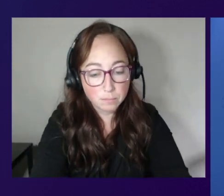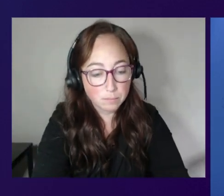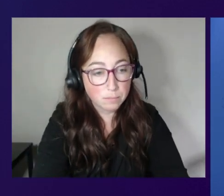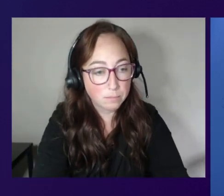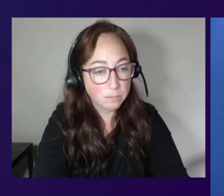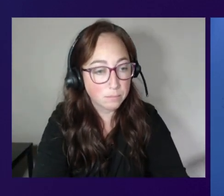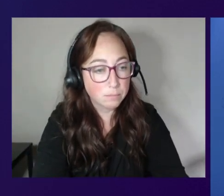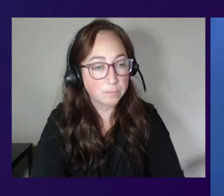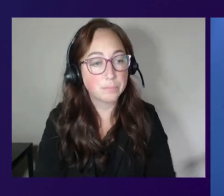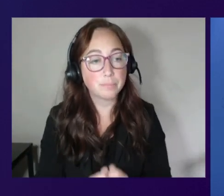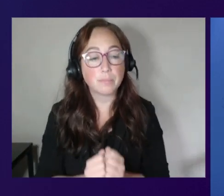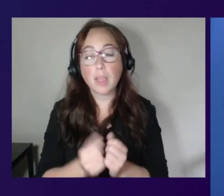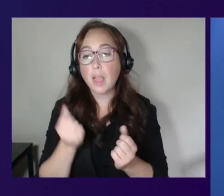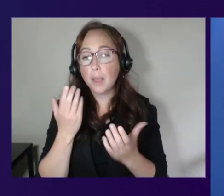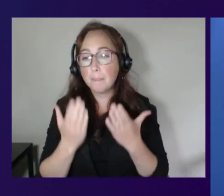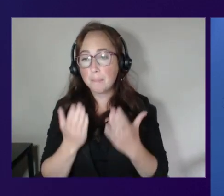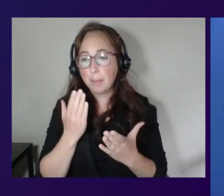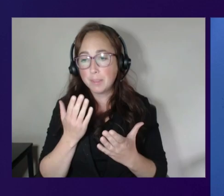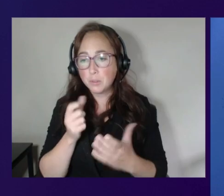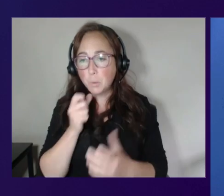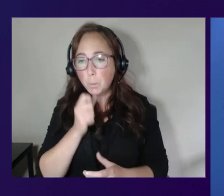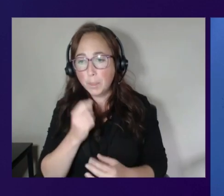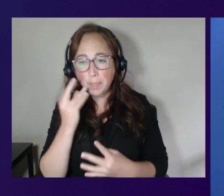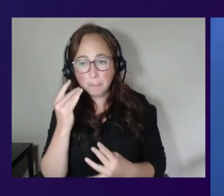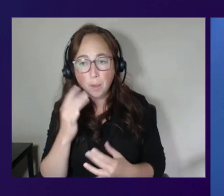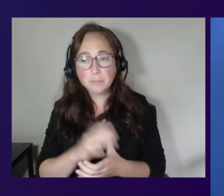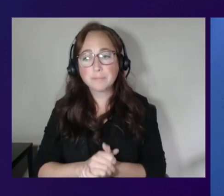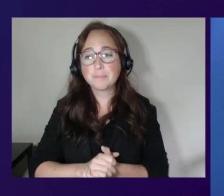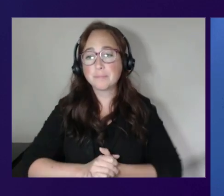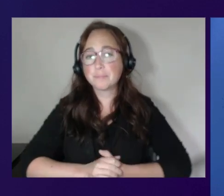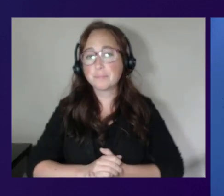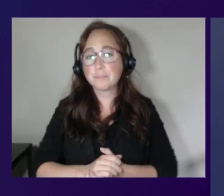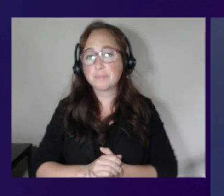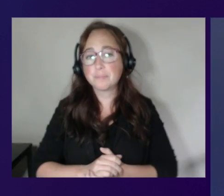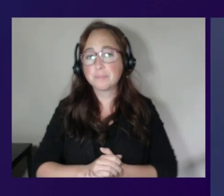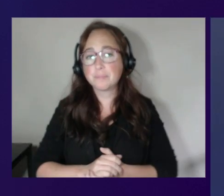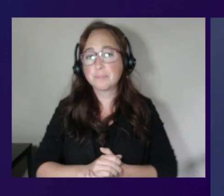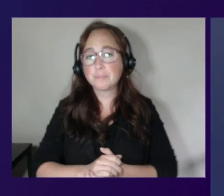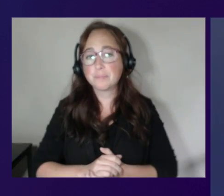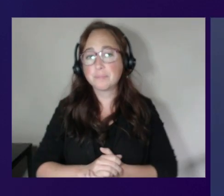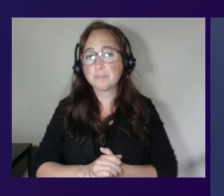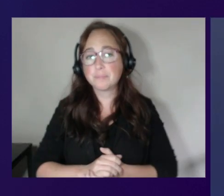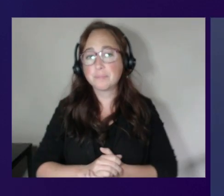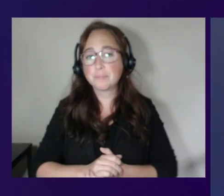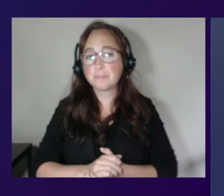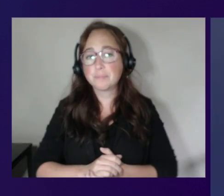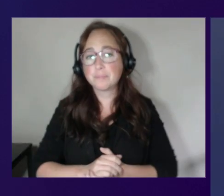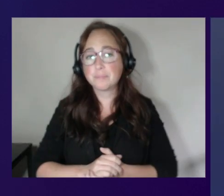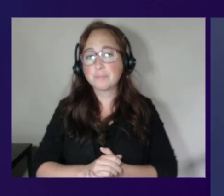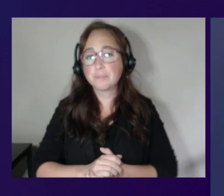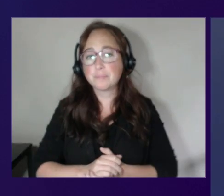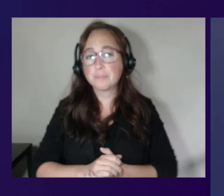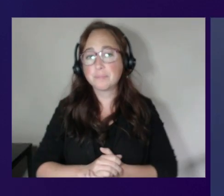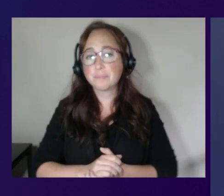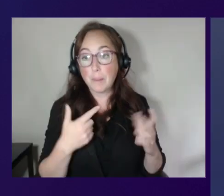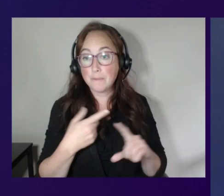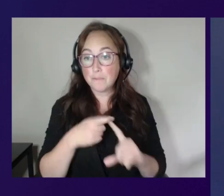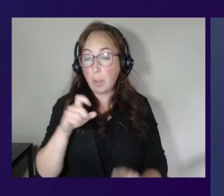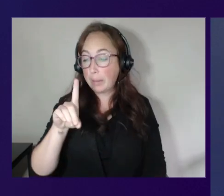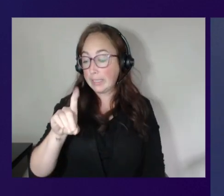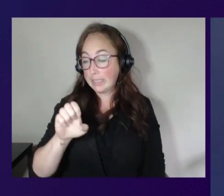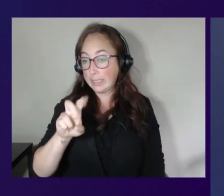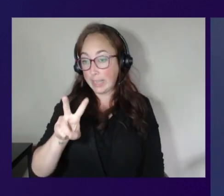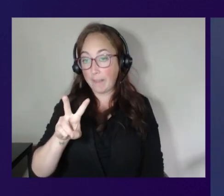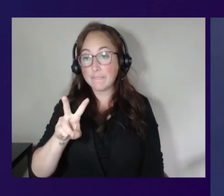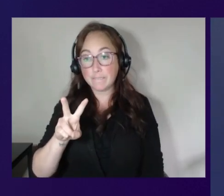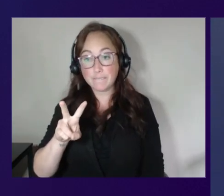thinking about, right? Something that sprang to my mind immediately was again, I come from a dev world, right? So